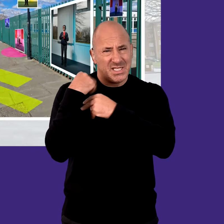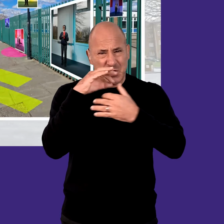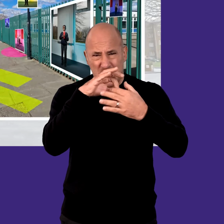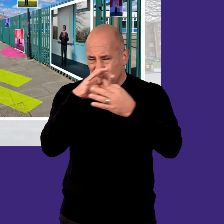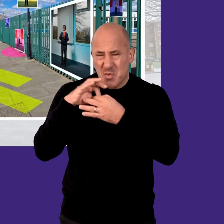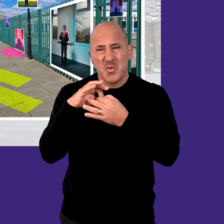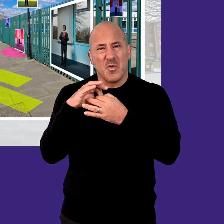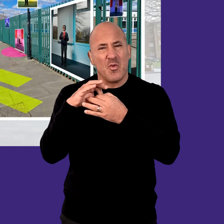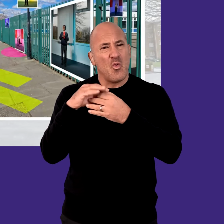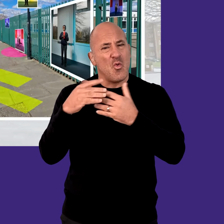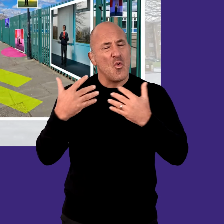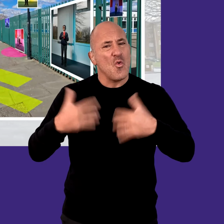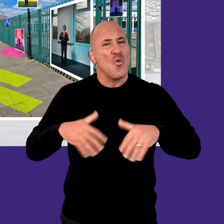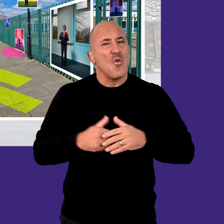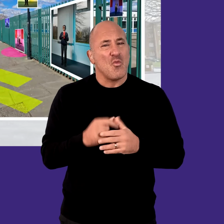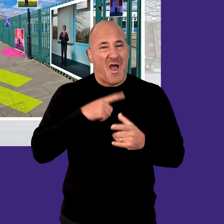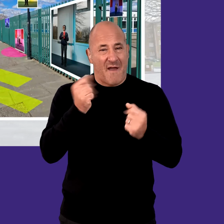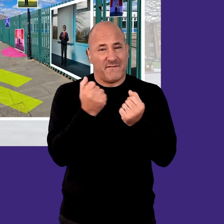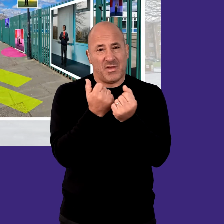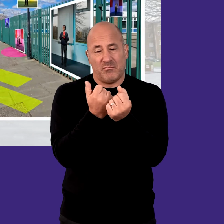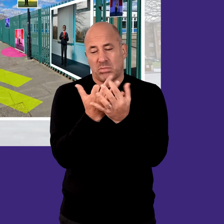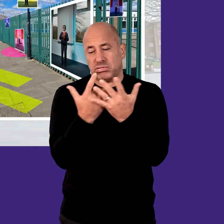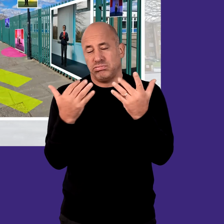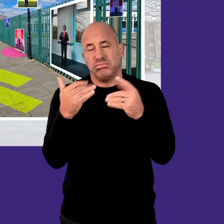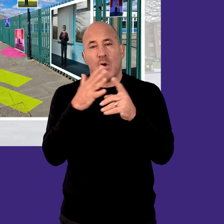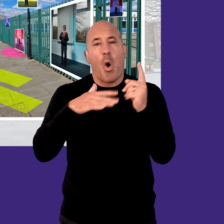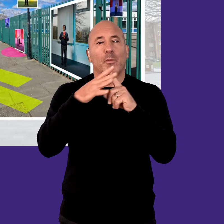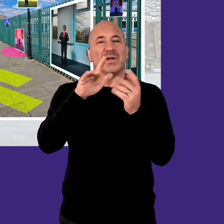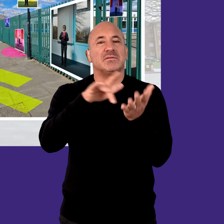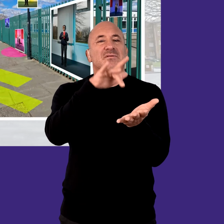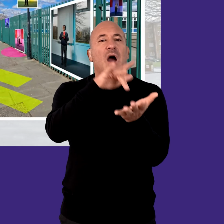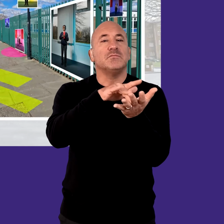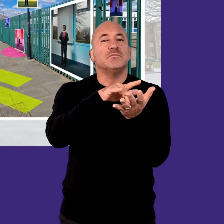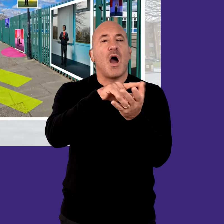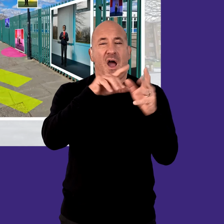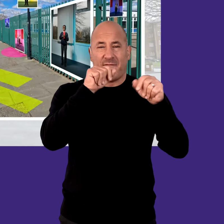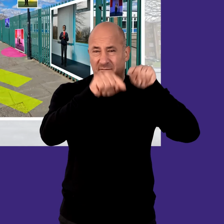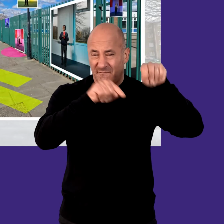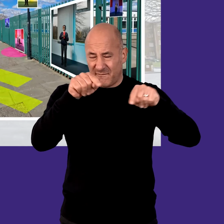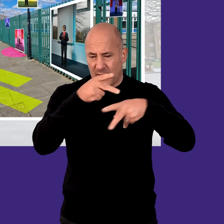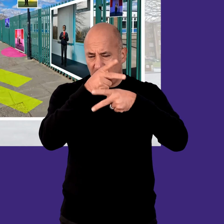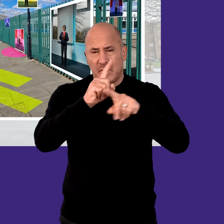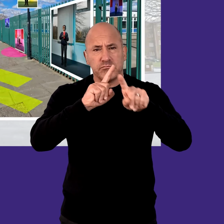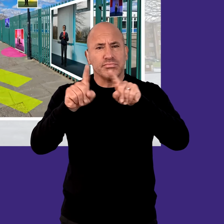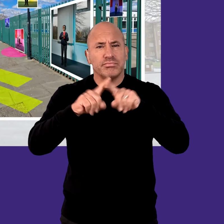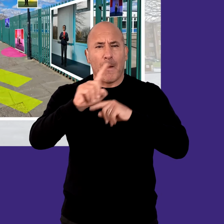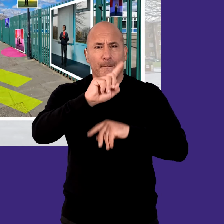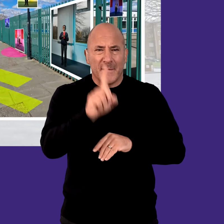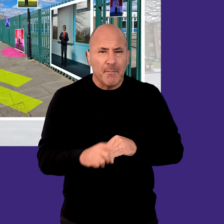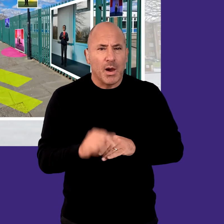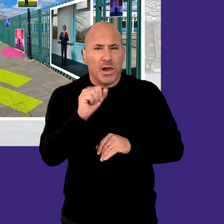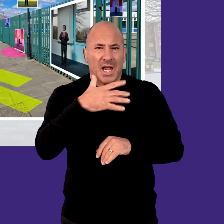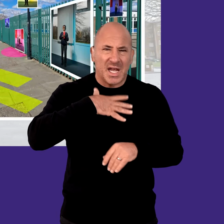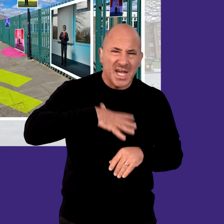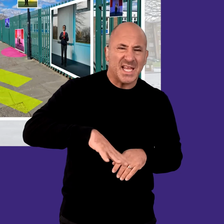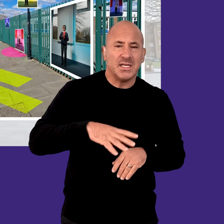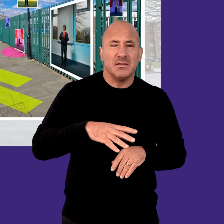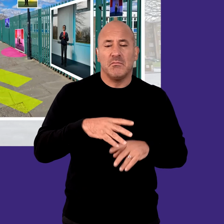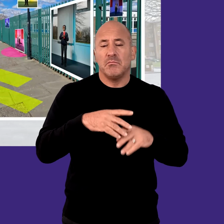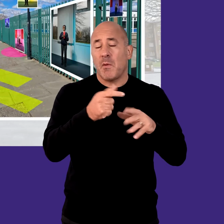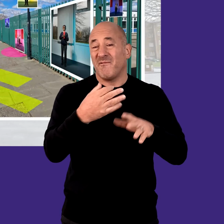strong social sense of social responsibilities. That, as I said, many community centres there, all looking after different